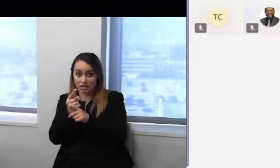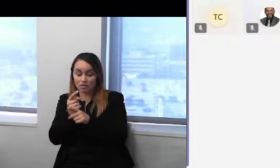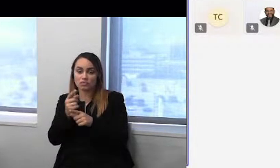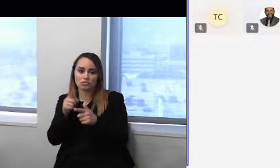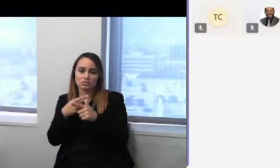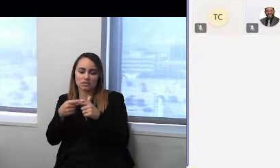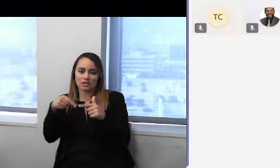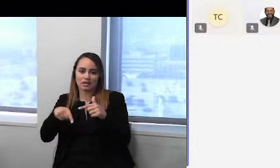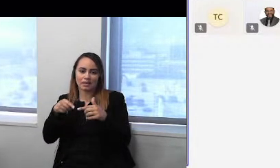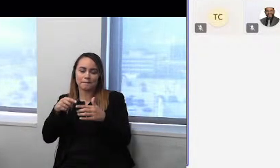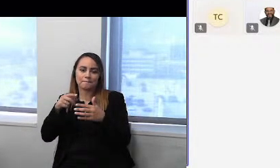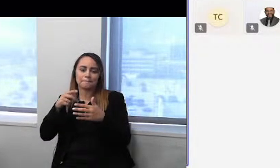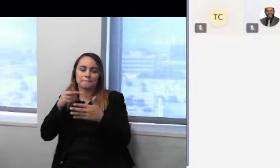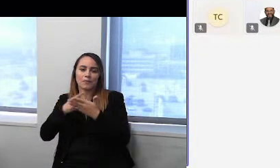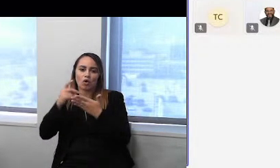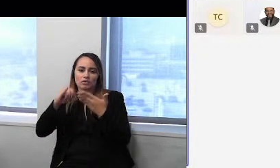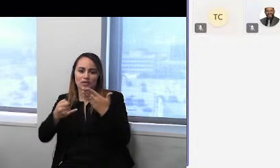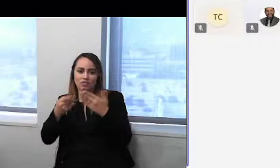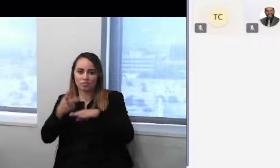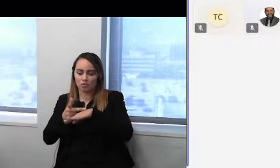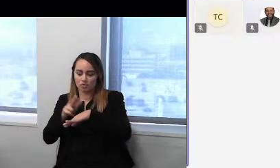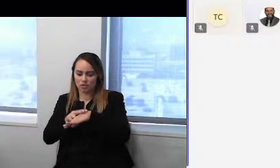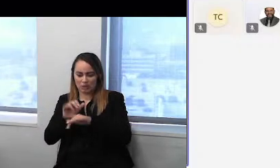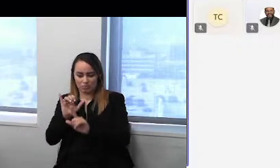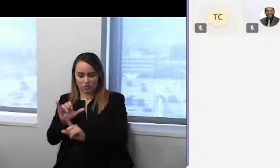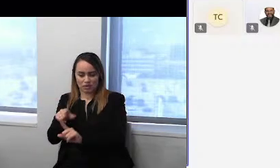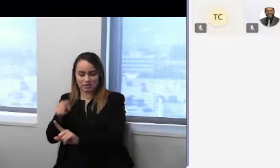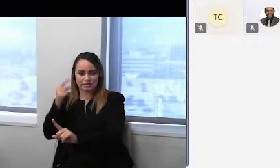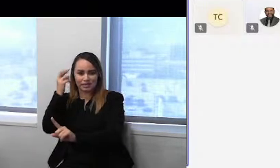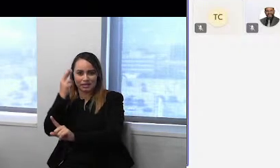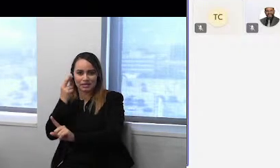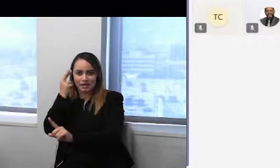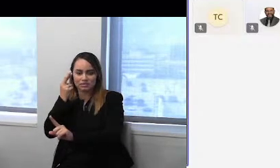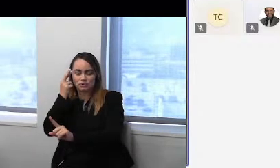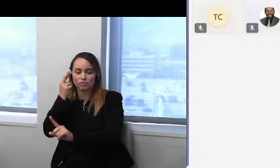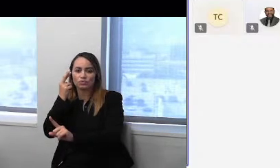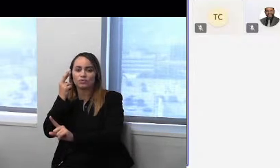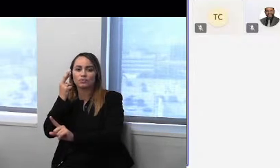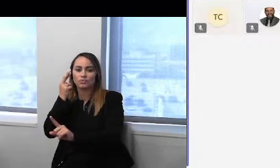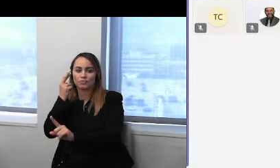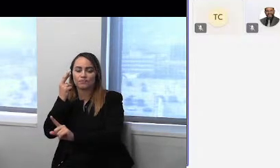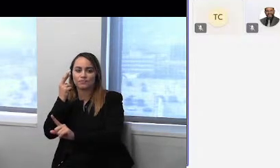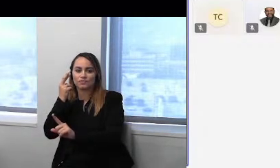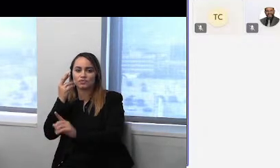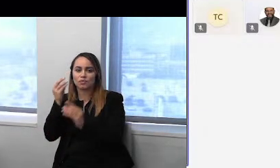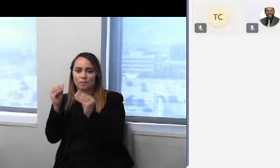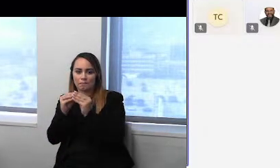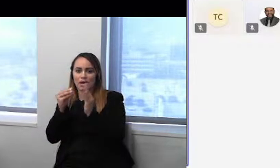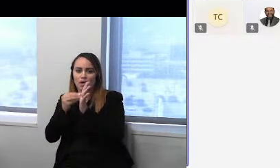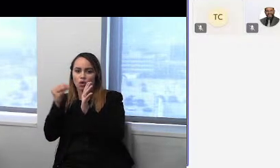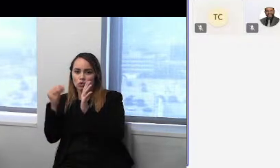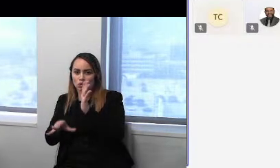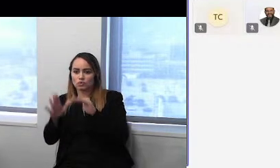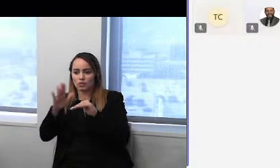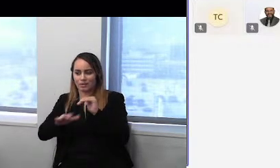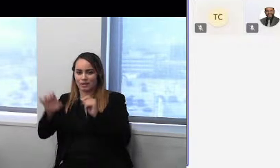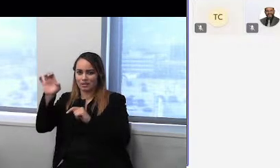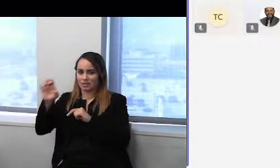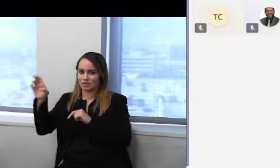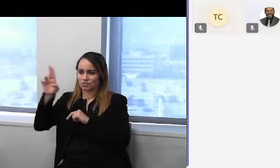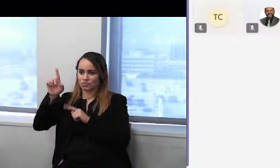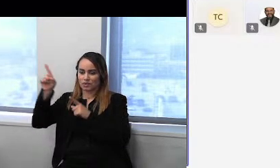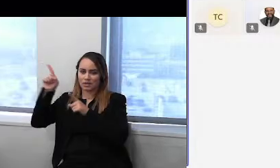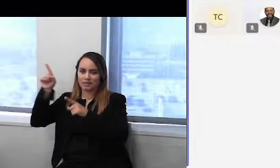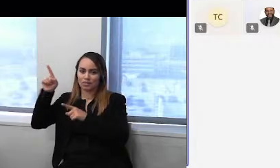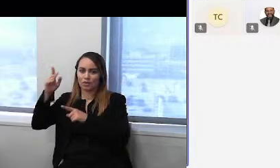Rico, because of that reason, are more expensive than in the US, because if you have a utility